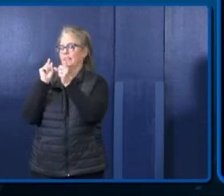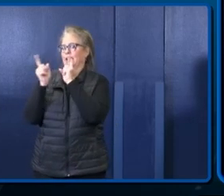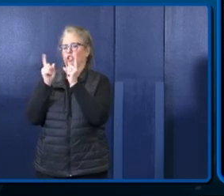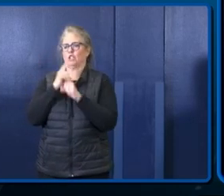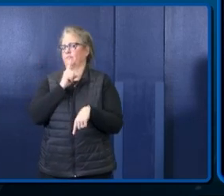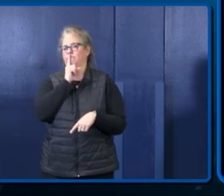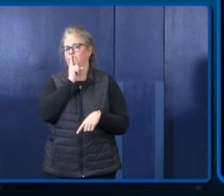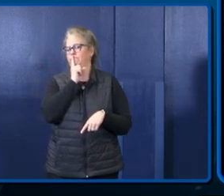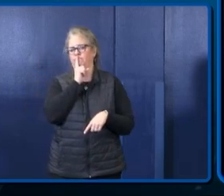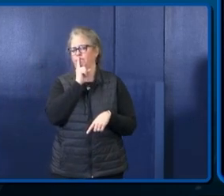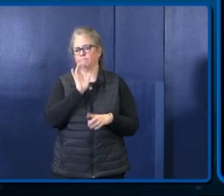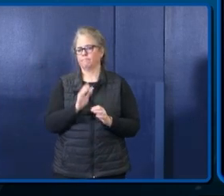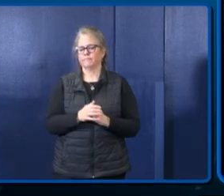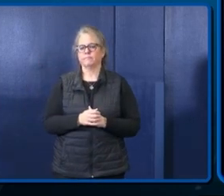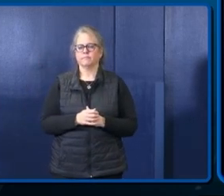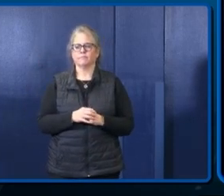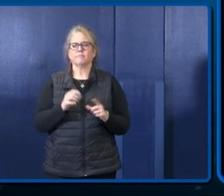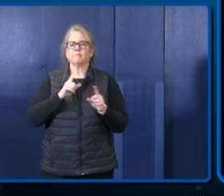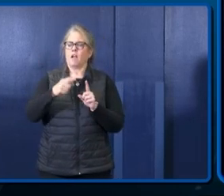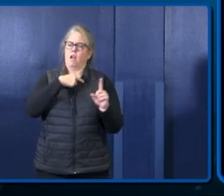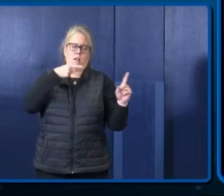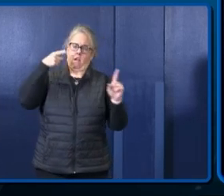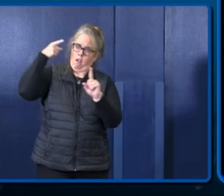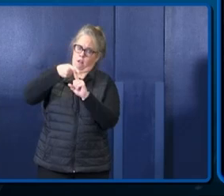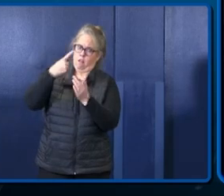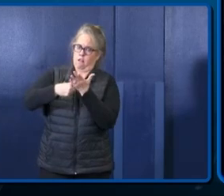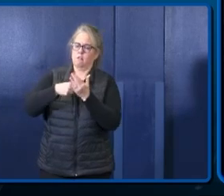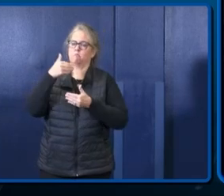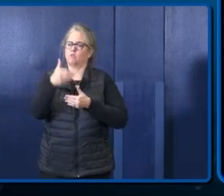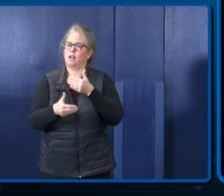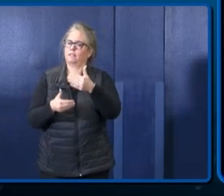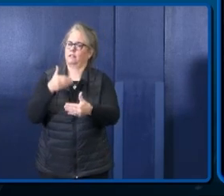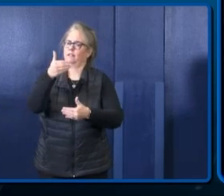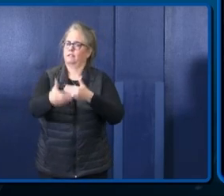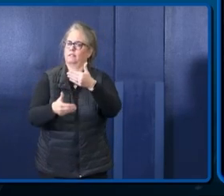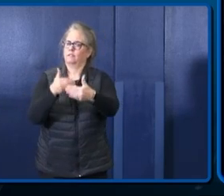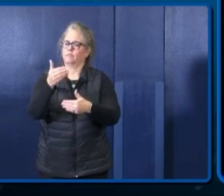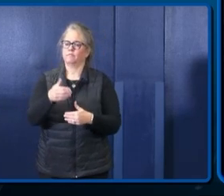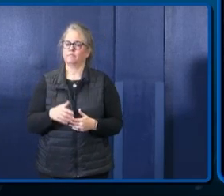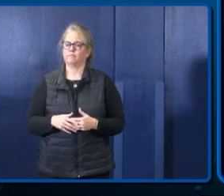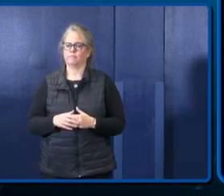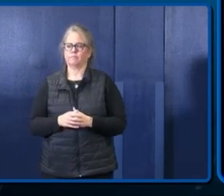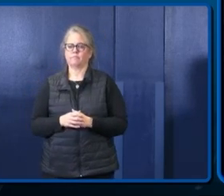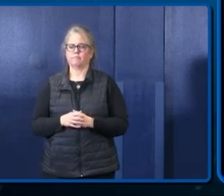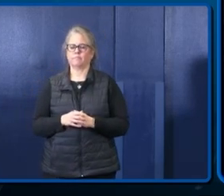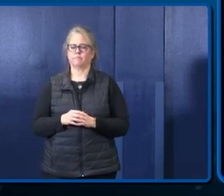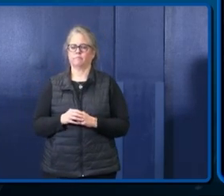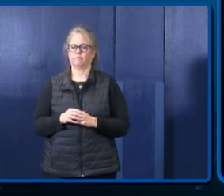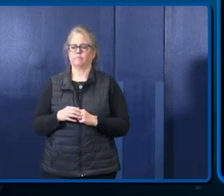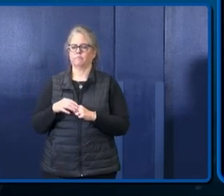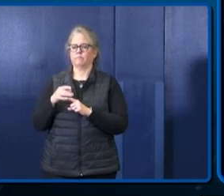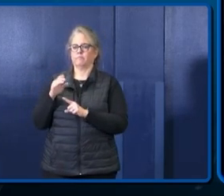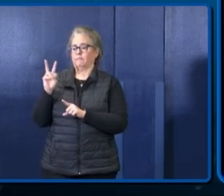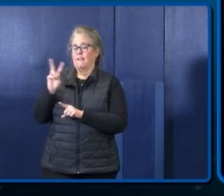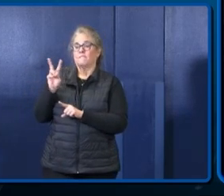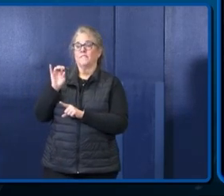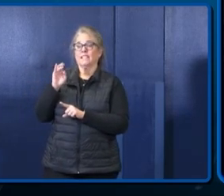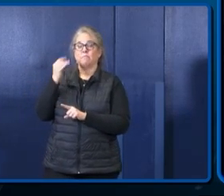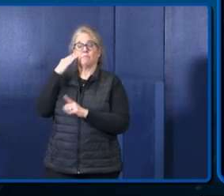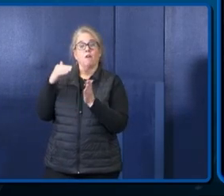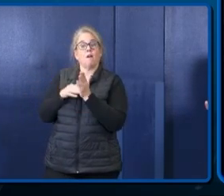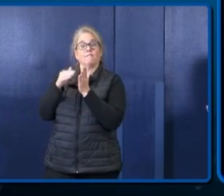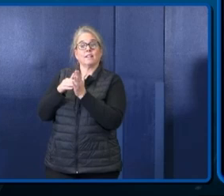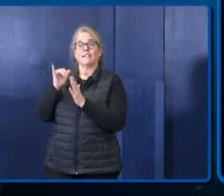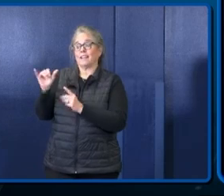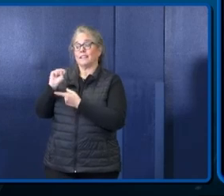process. Oftentimes, victims in cases like this have never experienced the criminal justice system before and have certainly not experienced the criminal justice